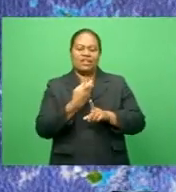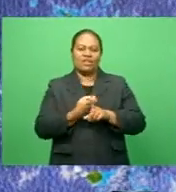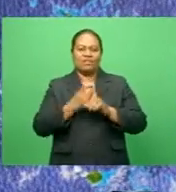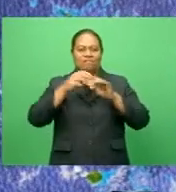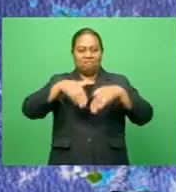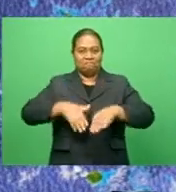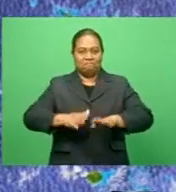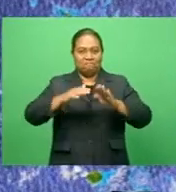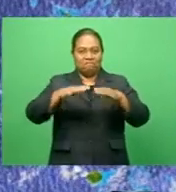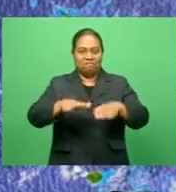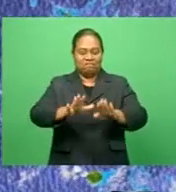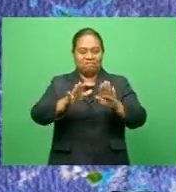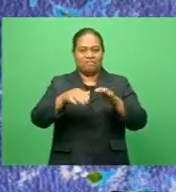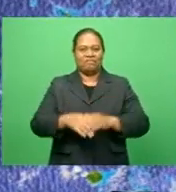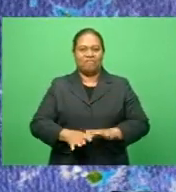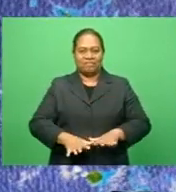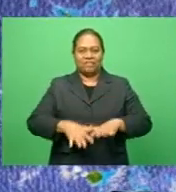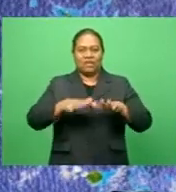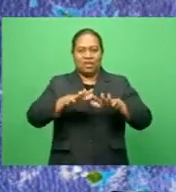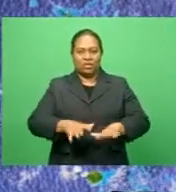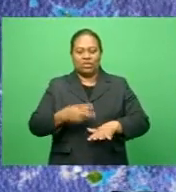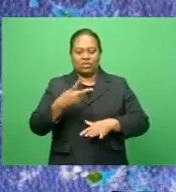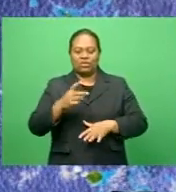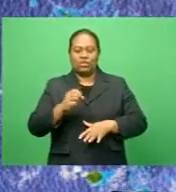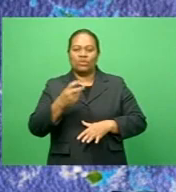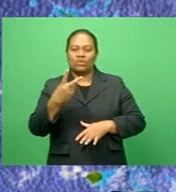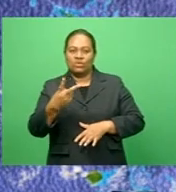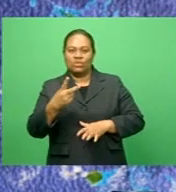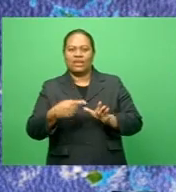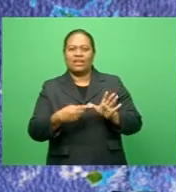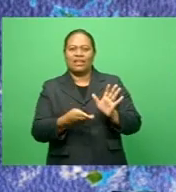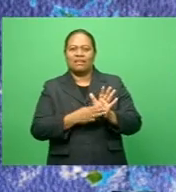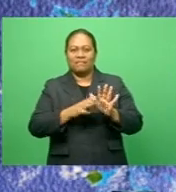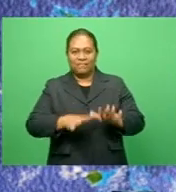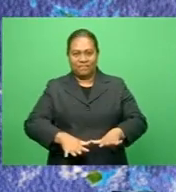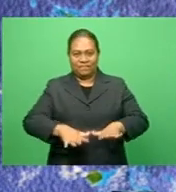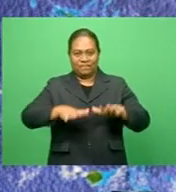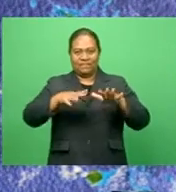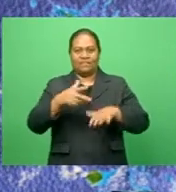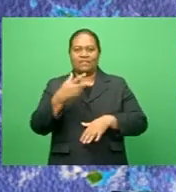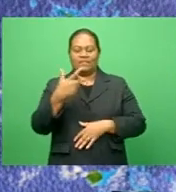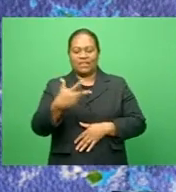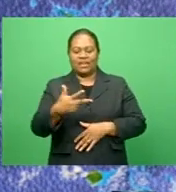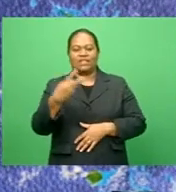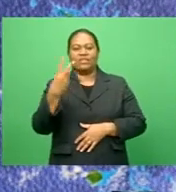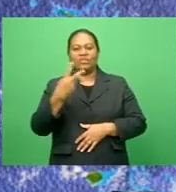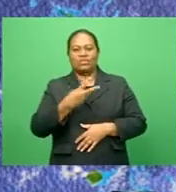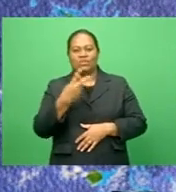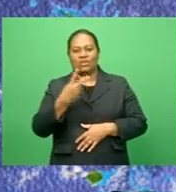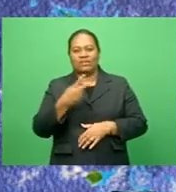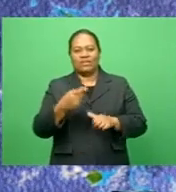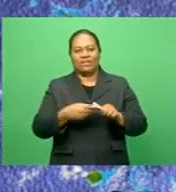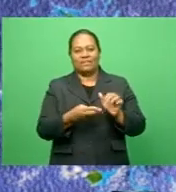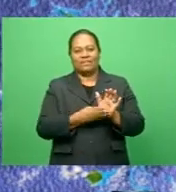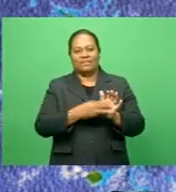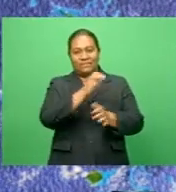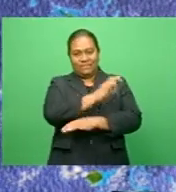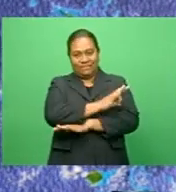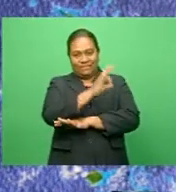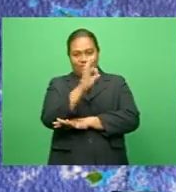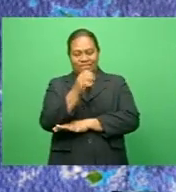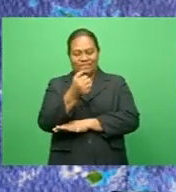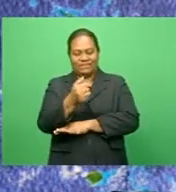to the tides, the next low tide is at 2:02 a.m., followed by high tide at 8:12 a.m. Sunrise is